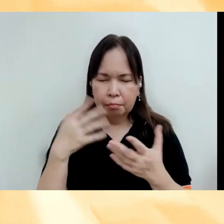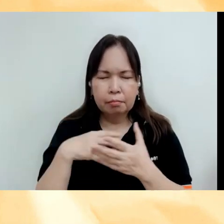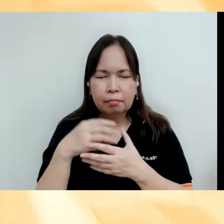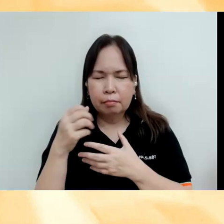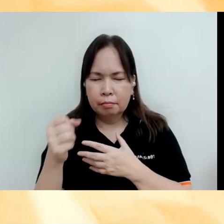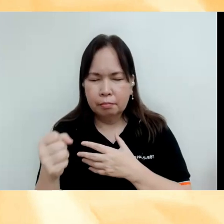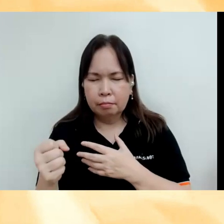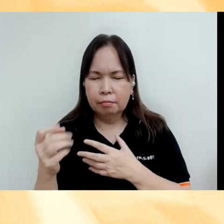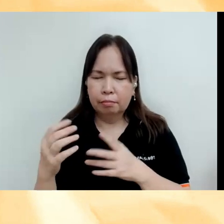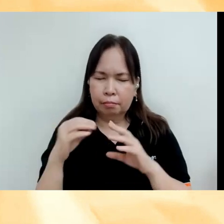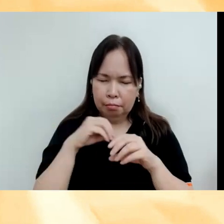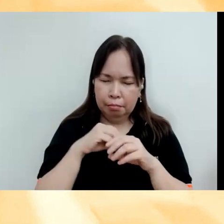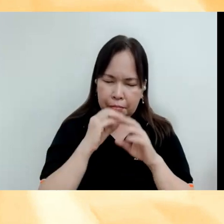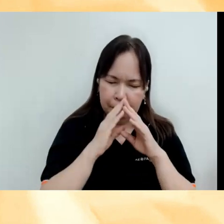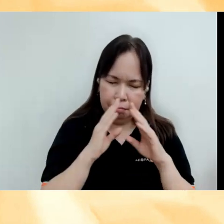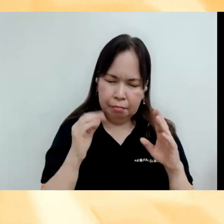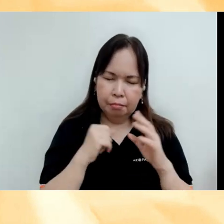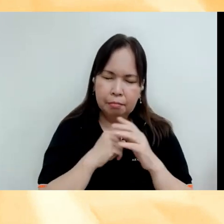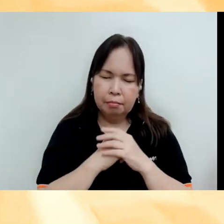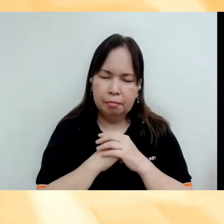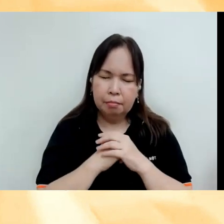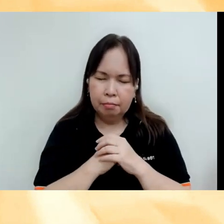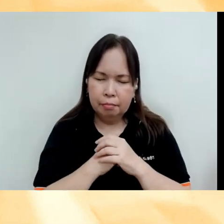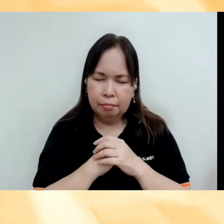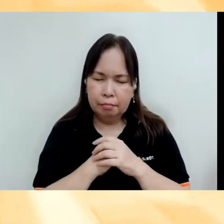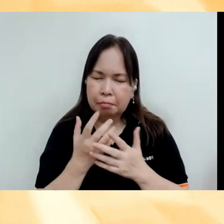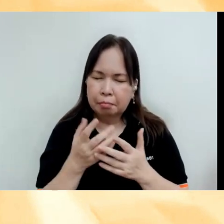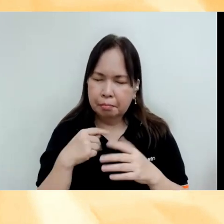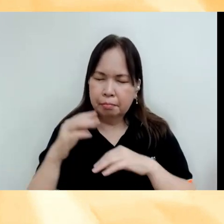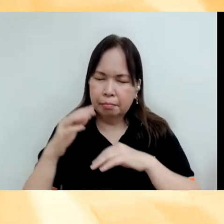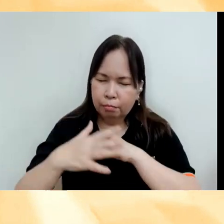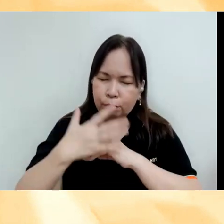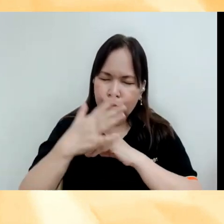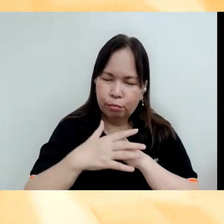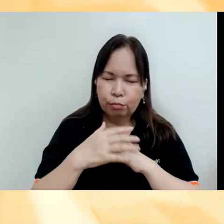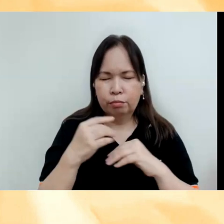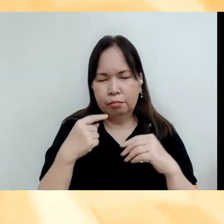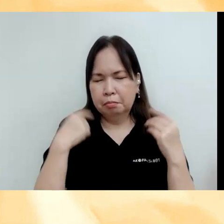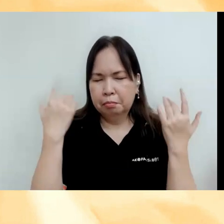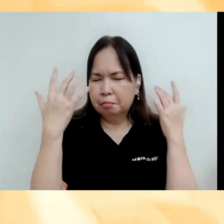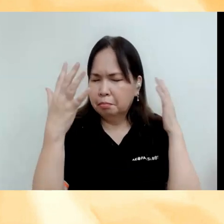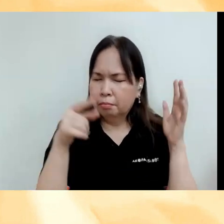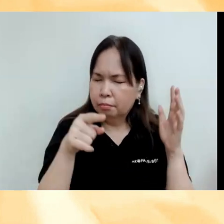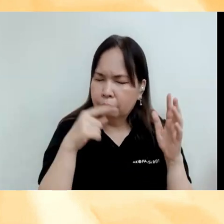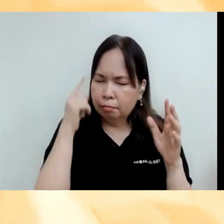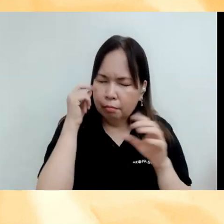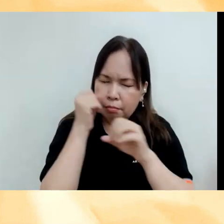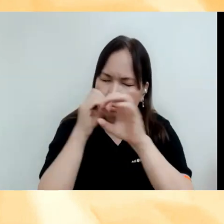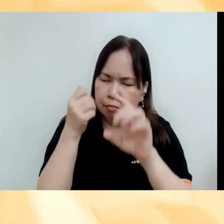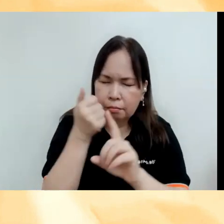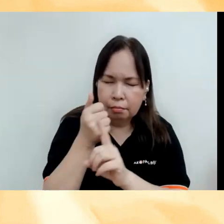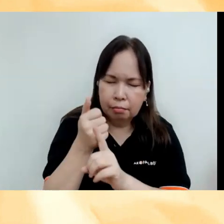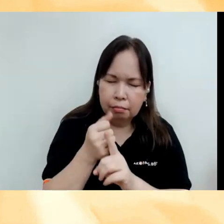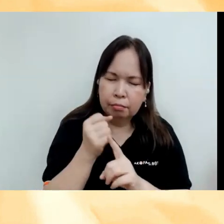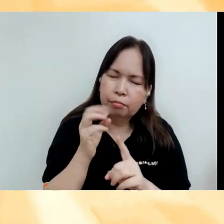be indoors. There can be water, there can be trees, or it can be a